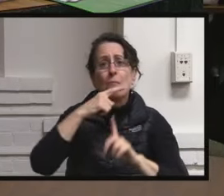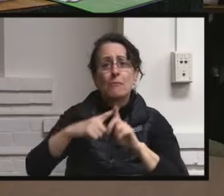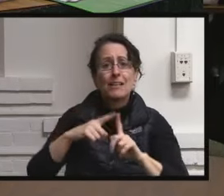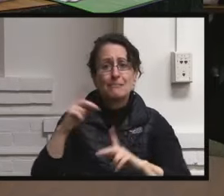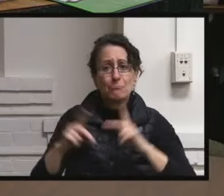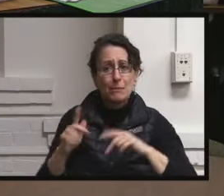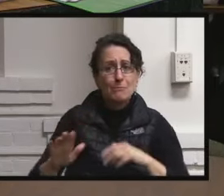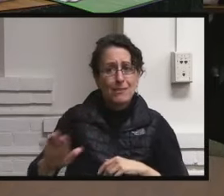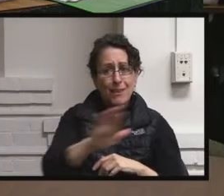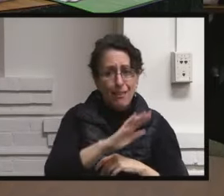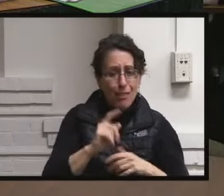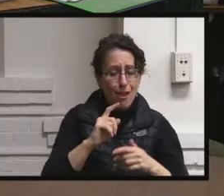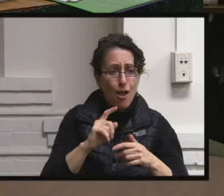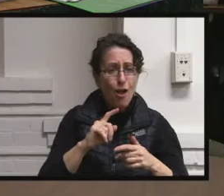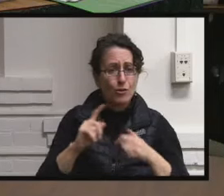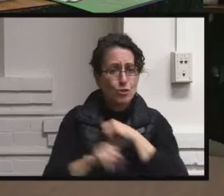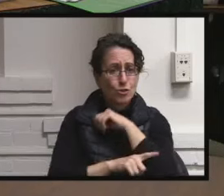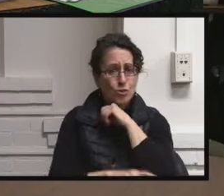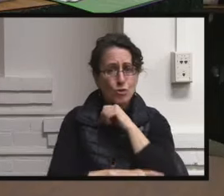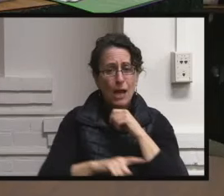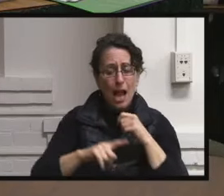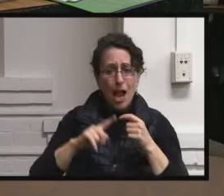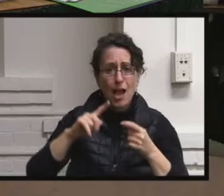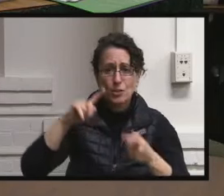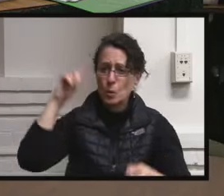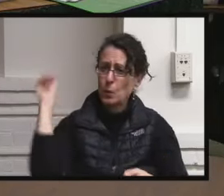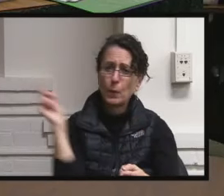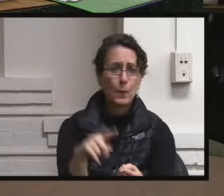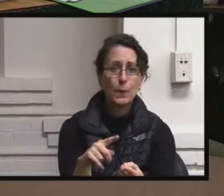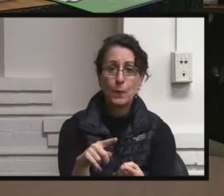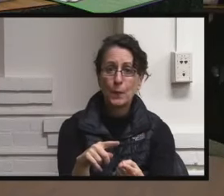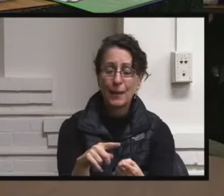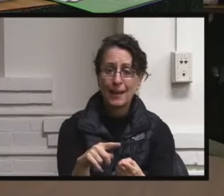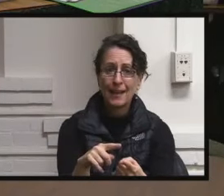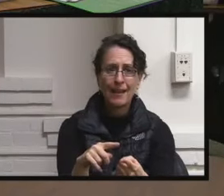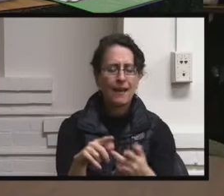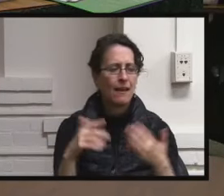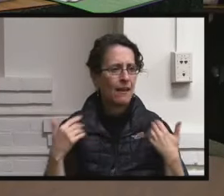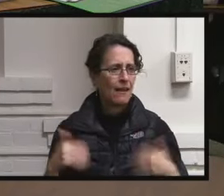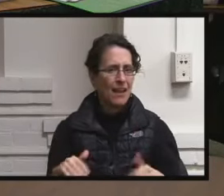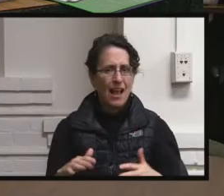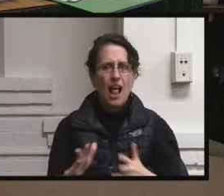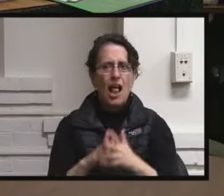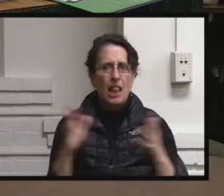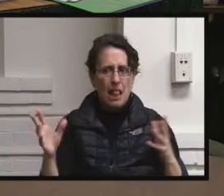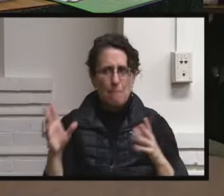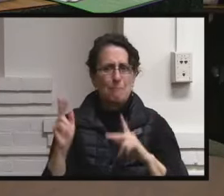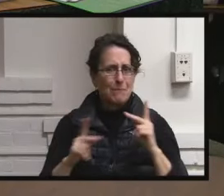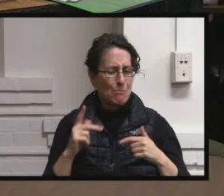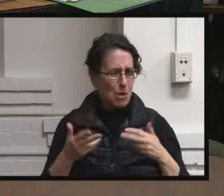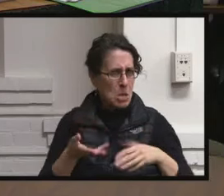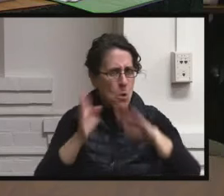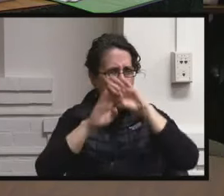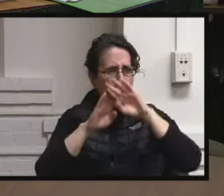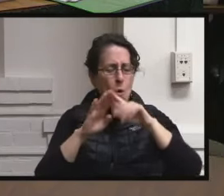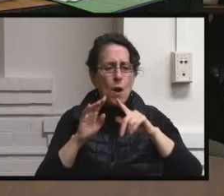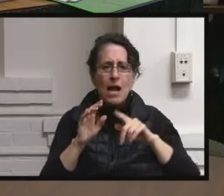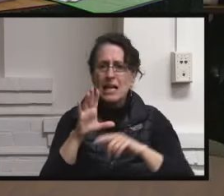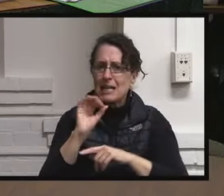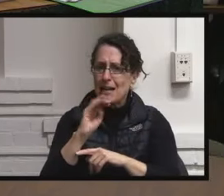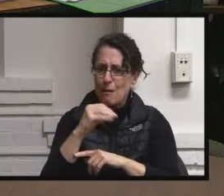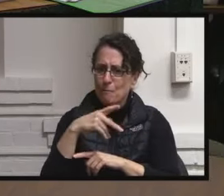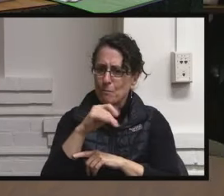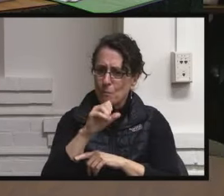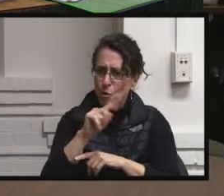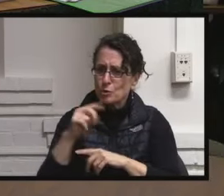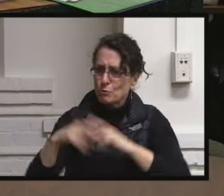volume, you know, less of it is making its way to the curb as garbage. More of it is making its way to the curb as recycling and as compost.